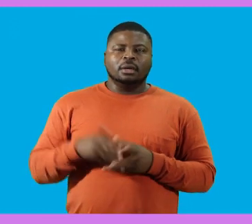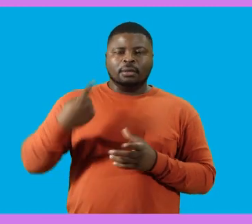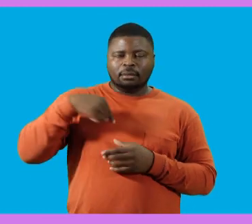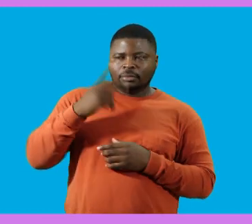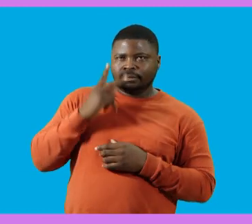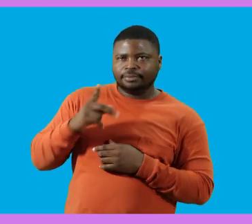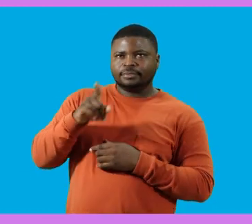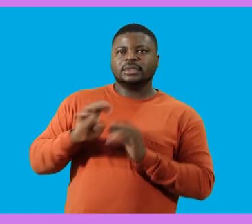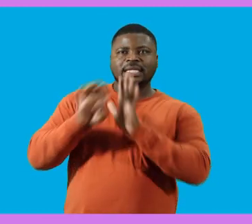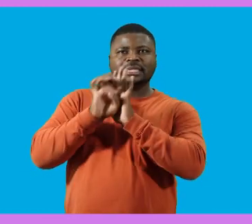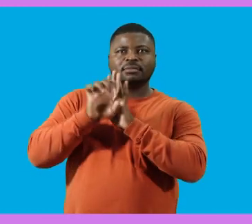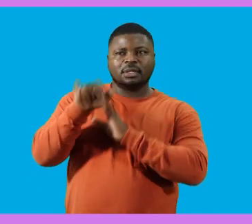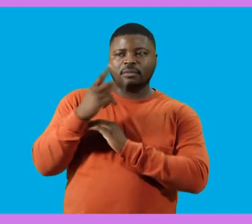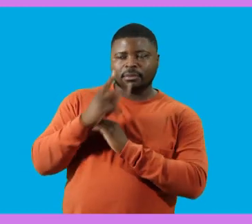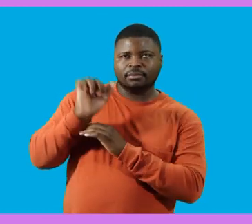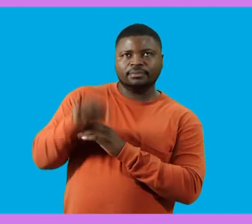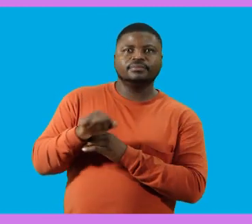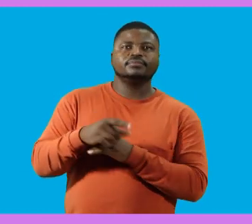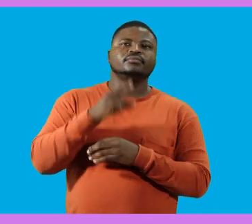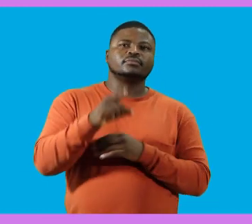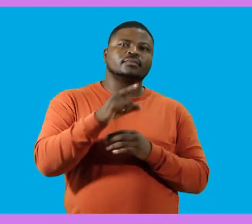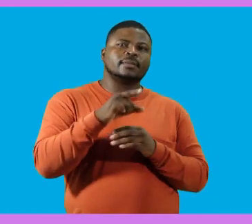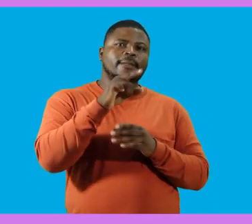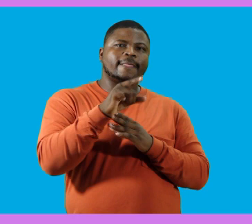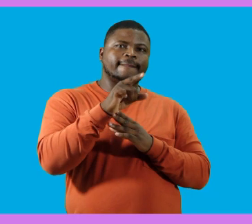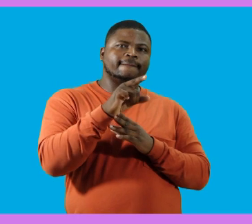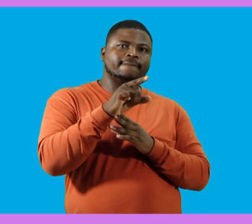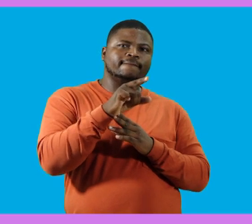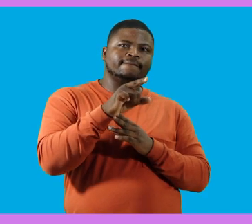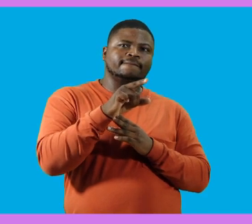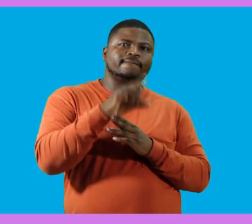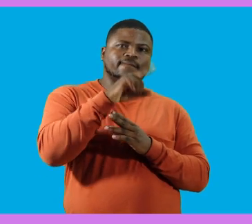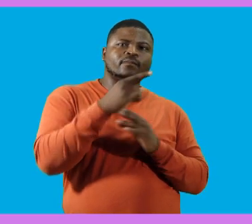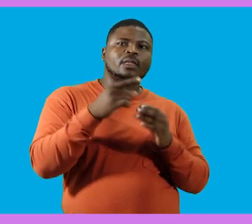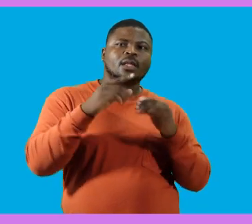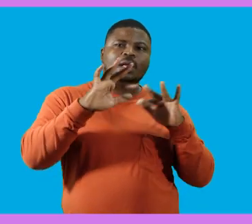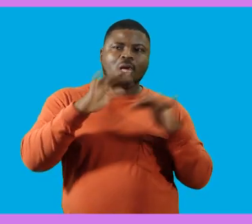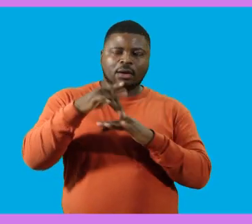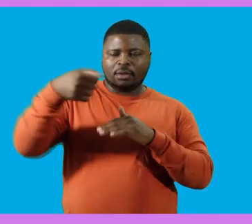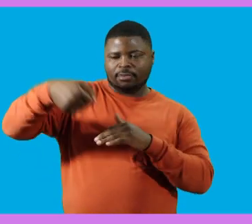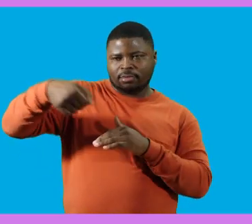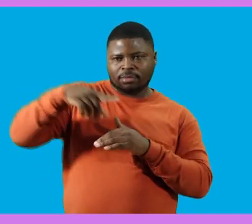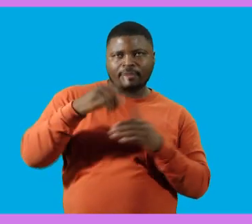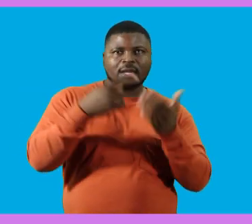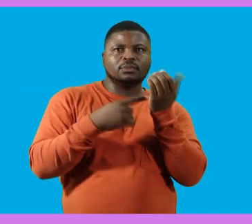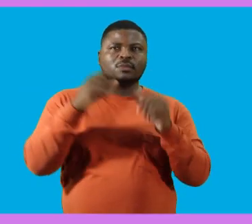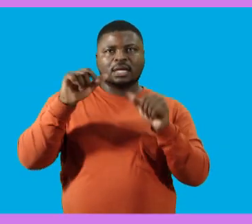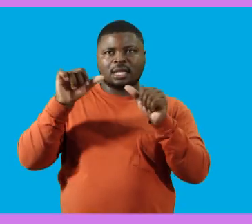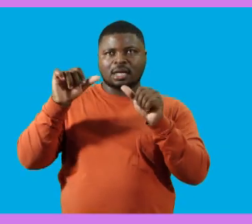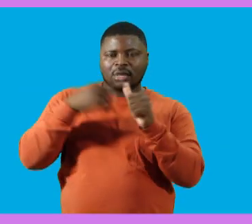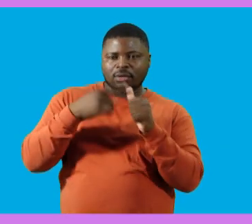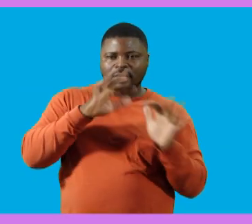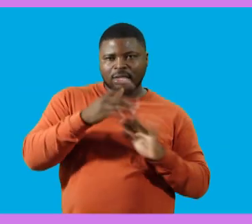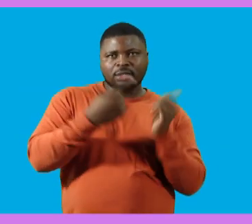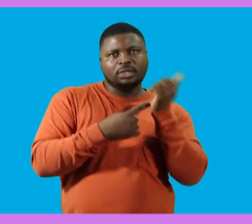look at an example. The dimensions in centimeters of a vanity case are shown below. Calculate